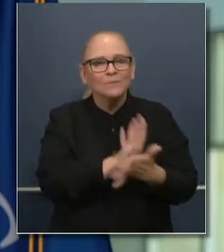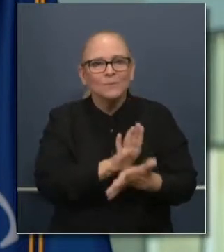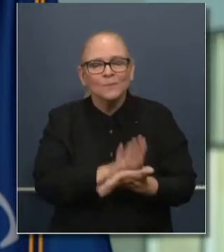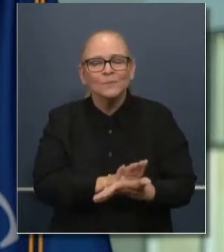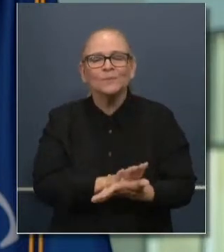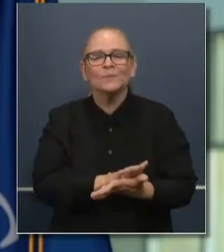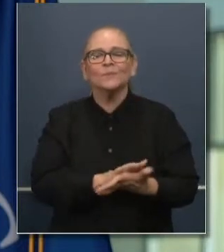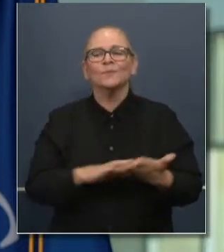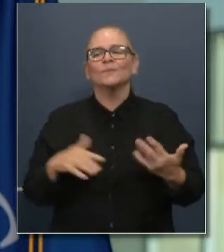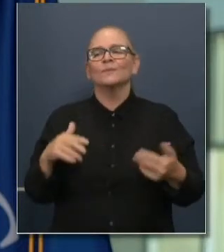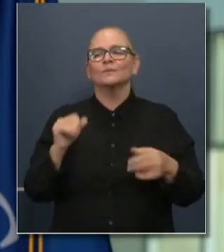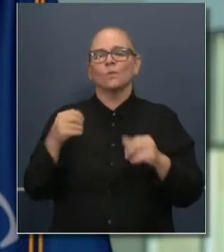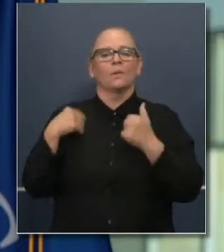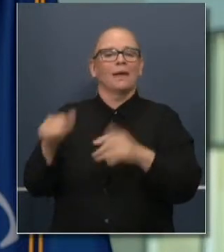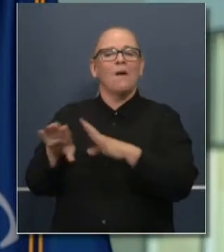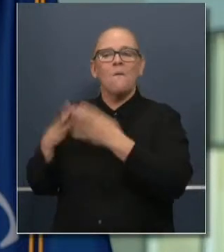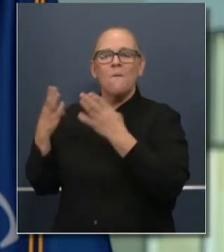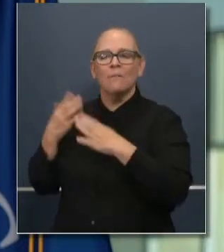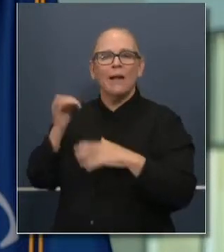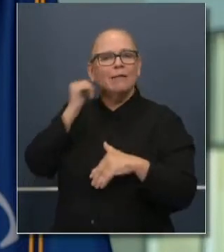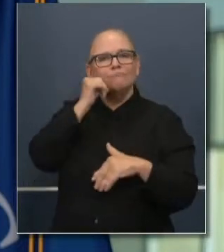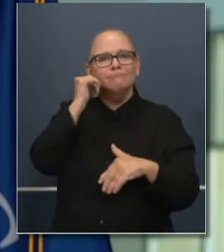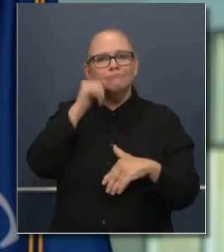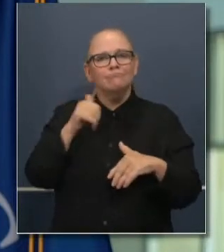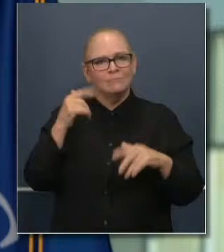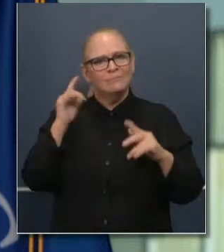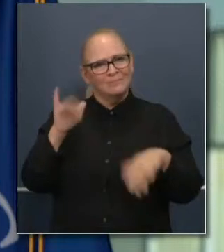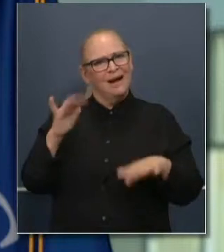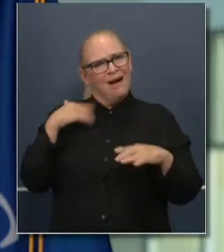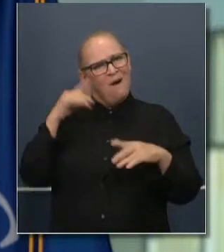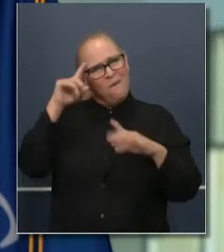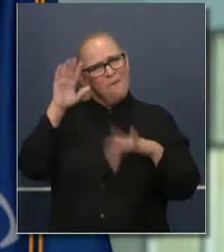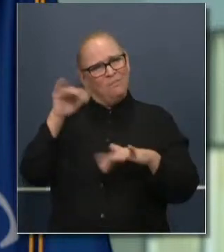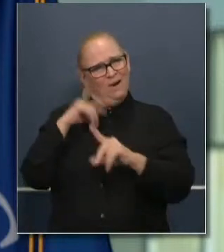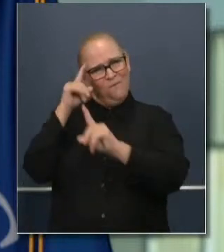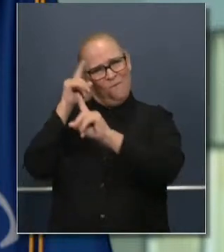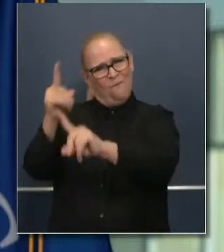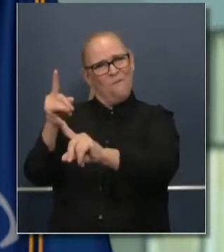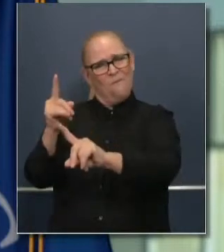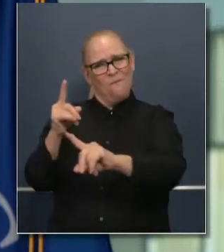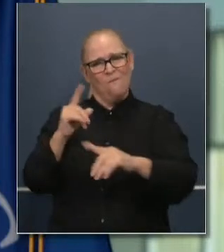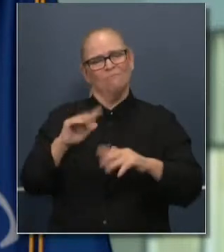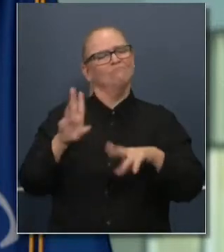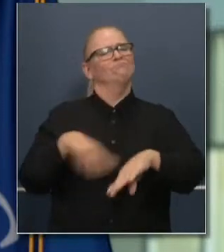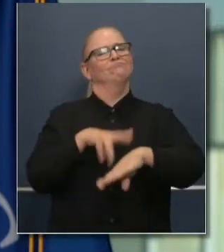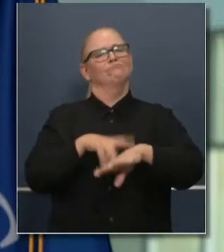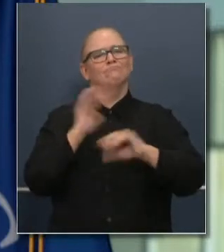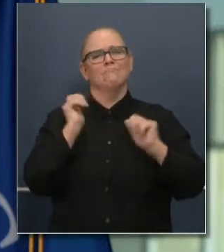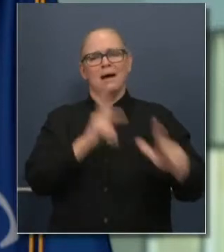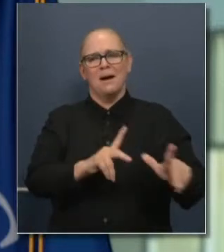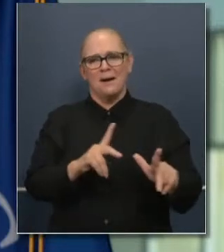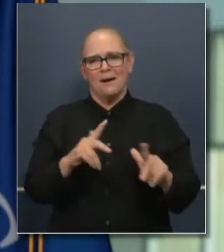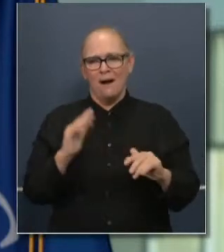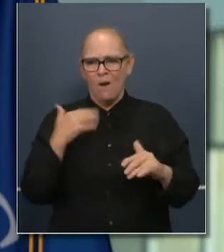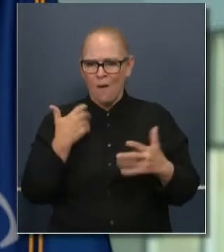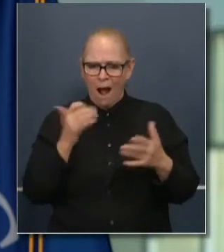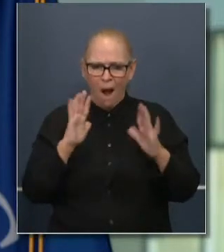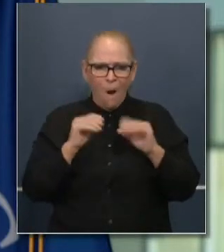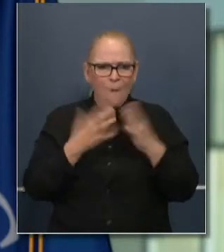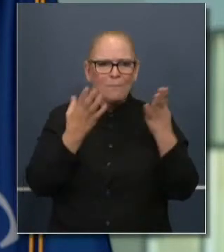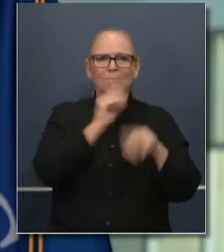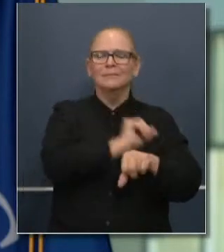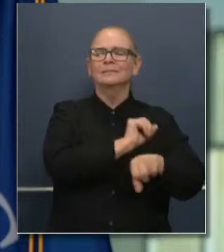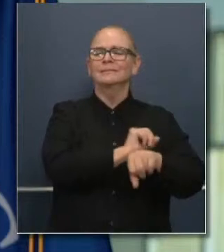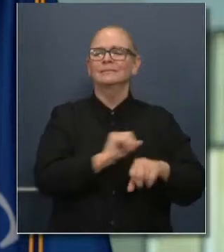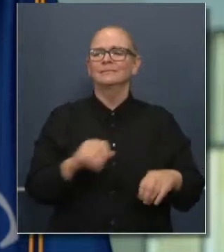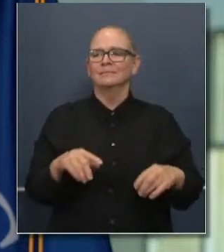semblance of modified normalcy as it relates to being able to open up our businesses with some expectation that they can remain